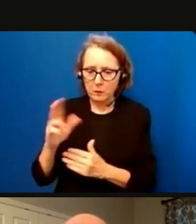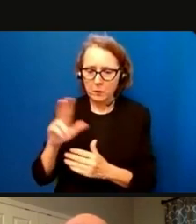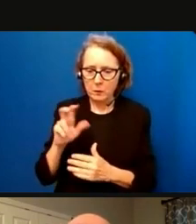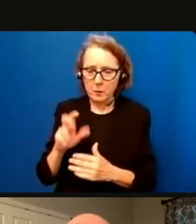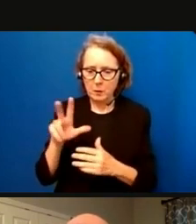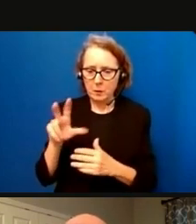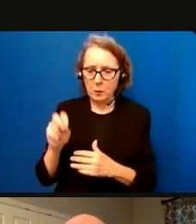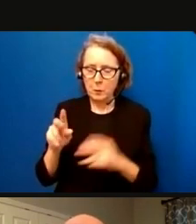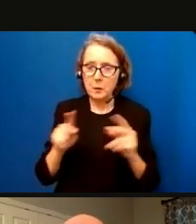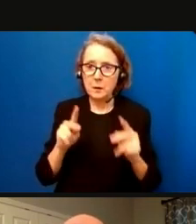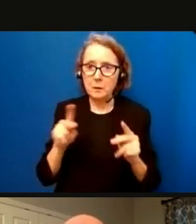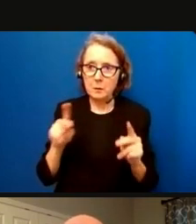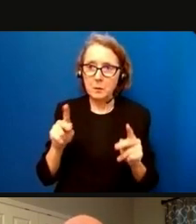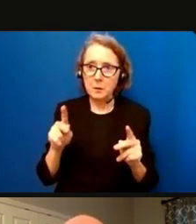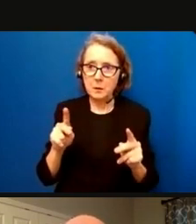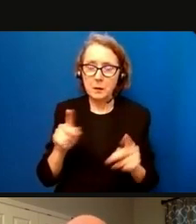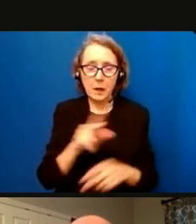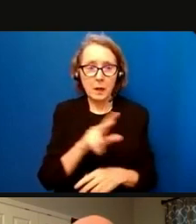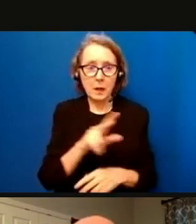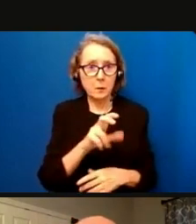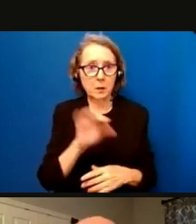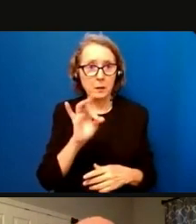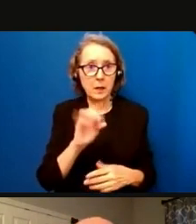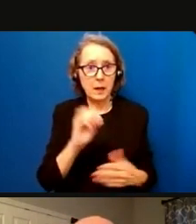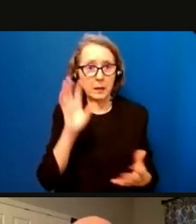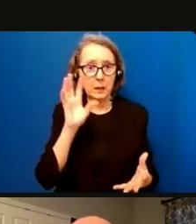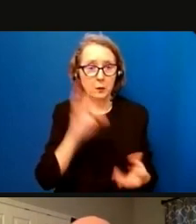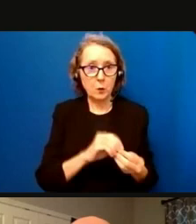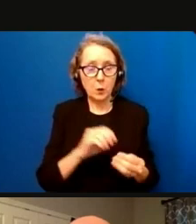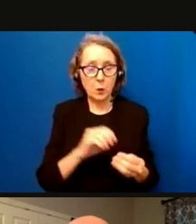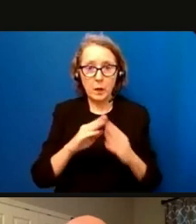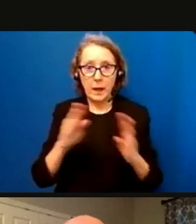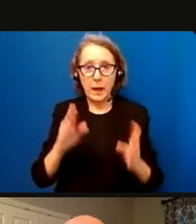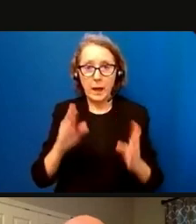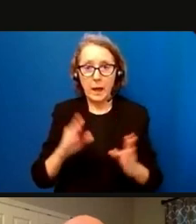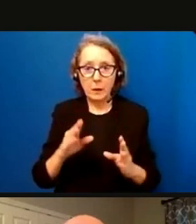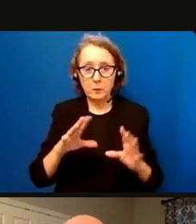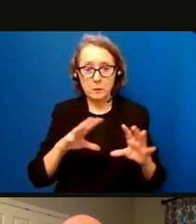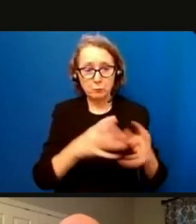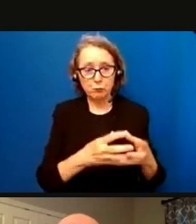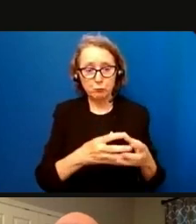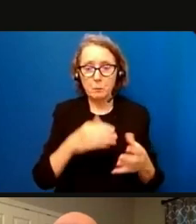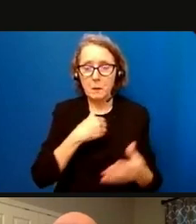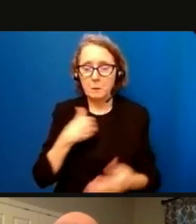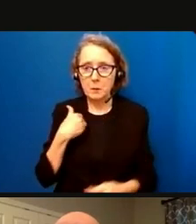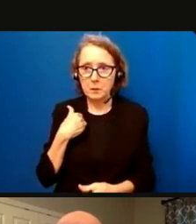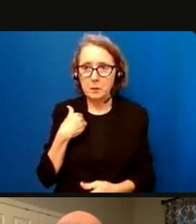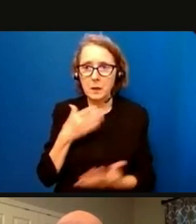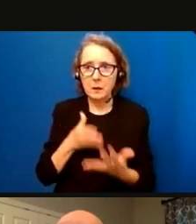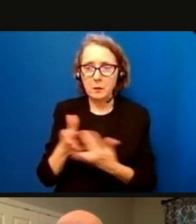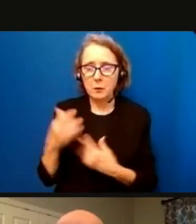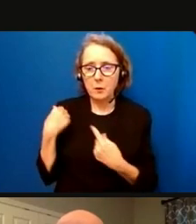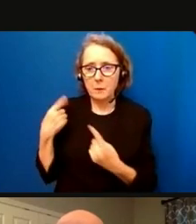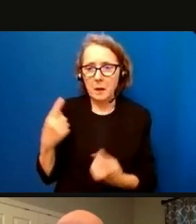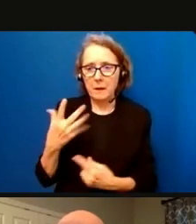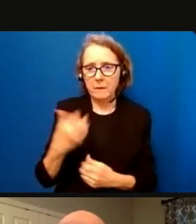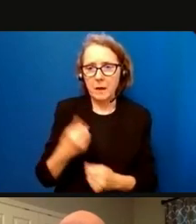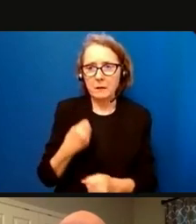individuals and 380 total household members that through the past